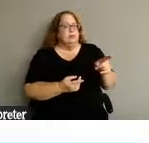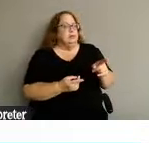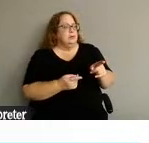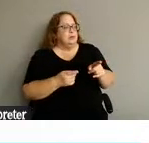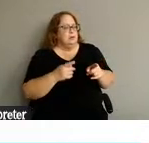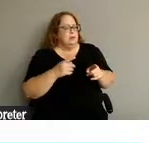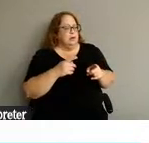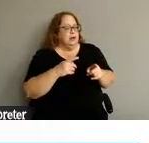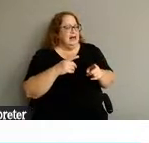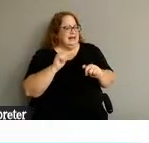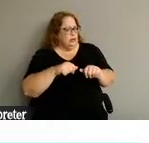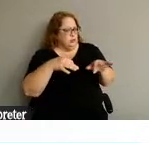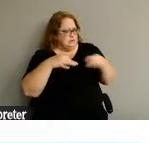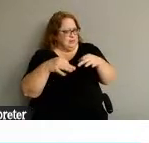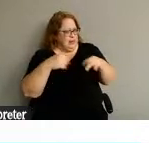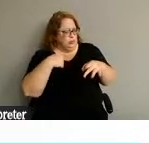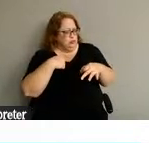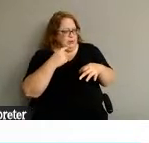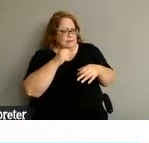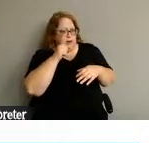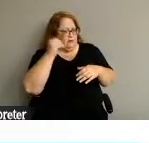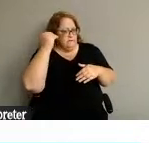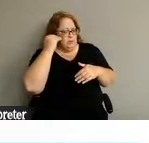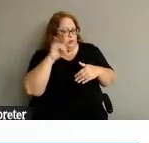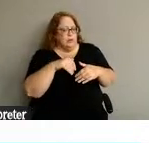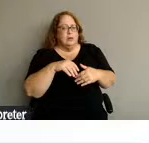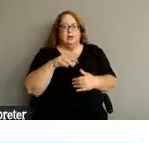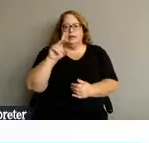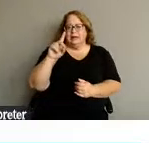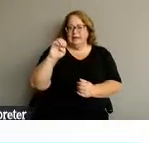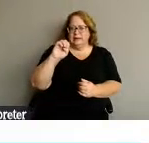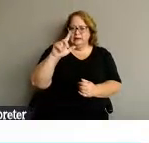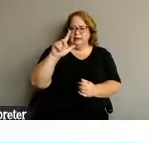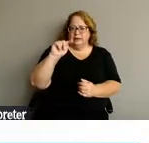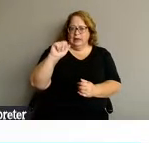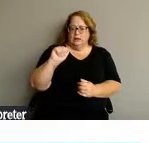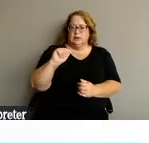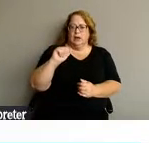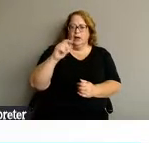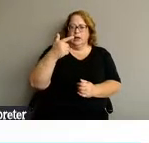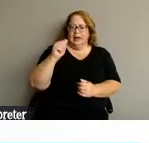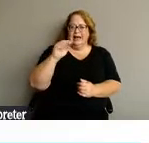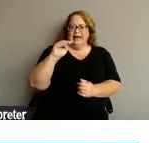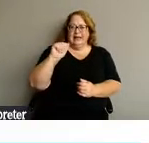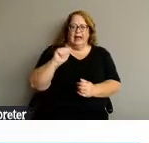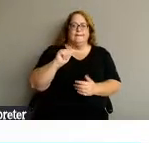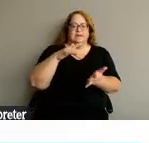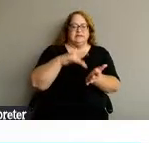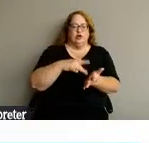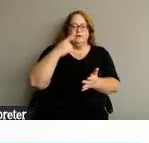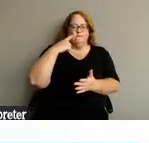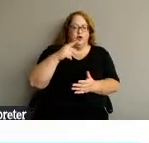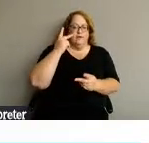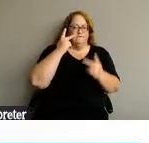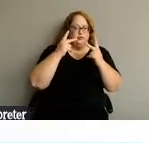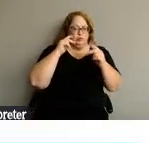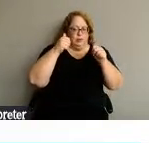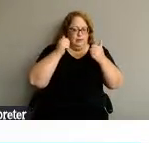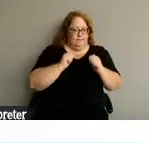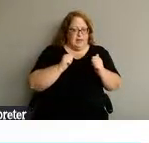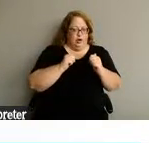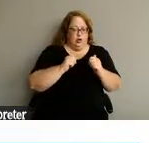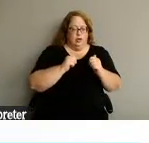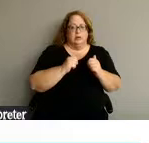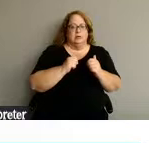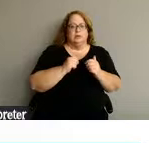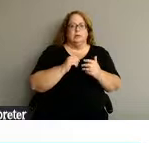that. I'm not familiar with that. Delta Gamma Center for Visually Impaired Children, it's on Brentwood Boulevard. They've